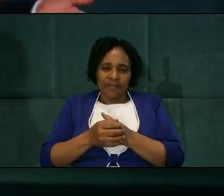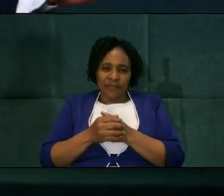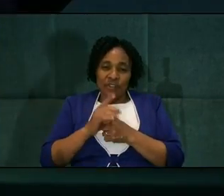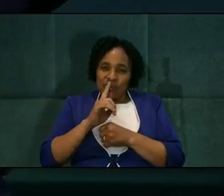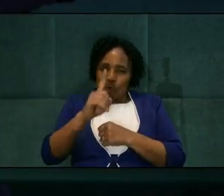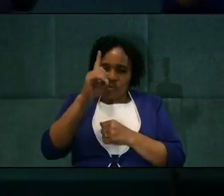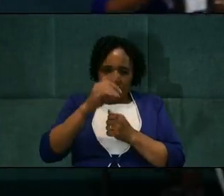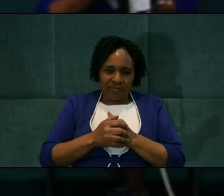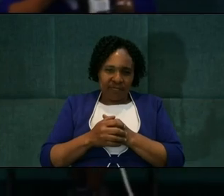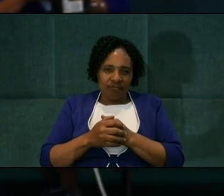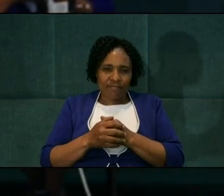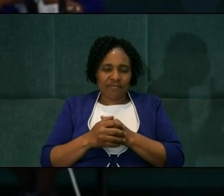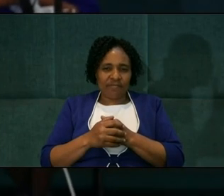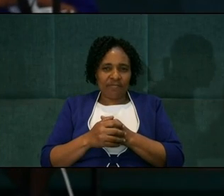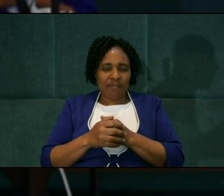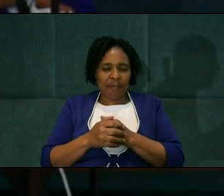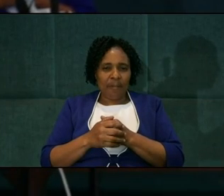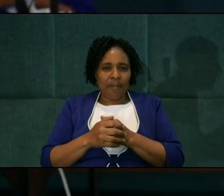So,